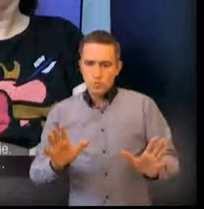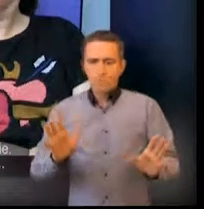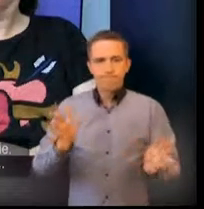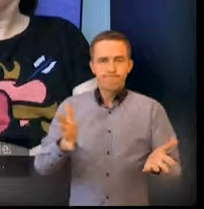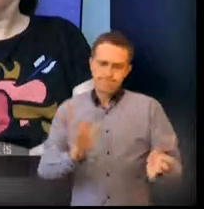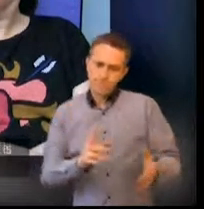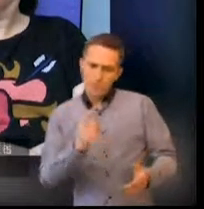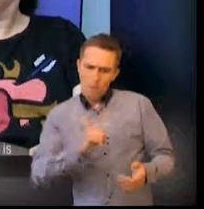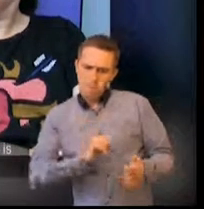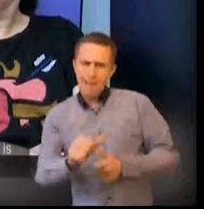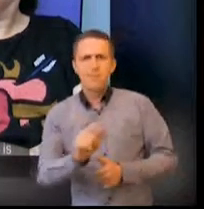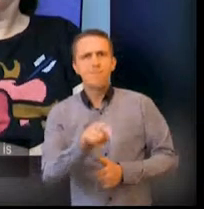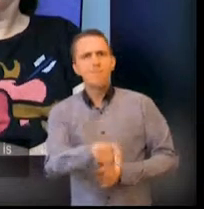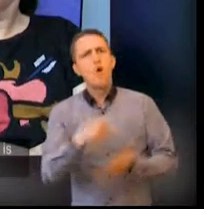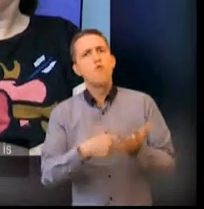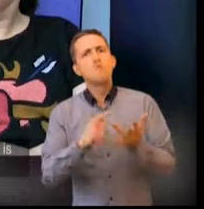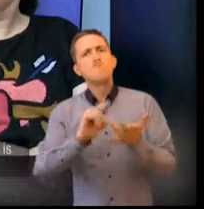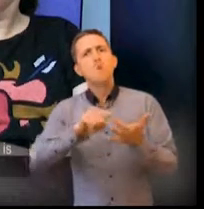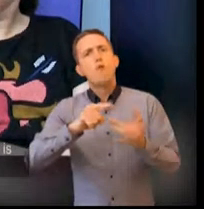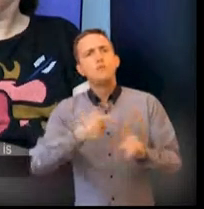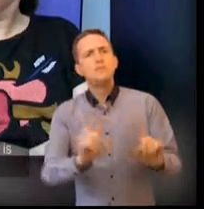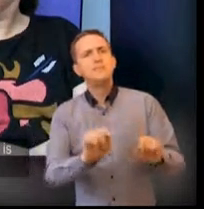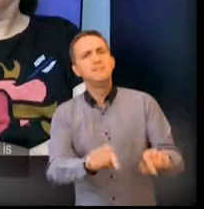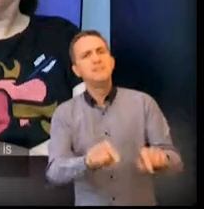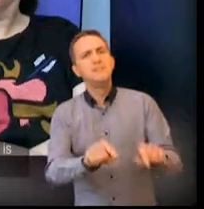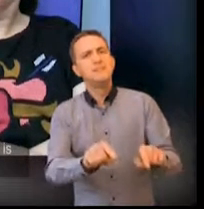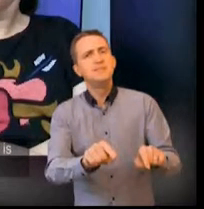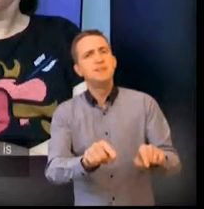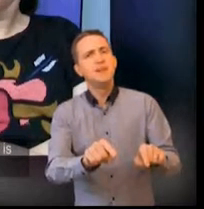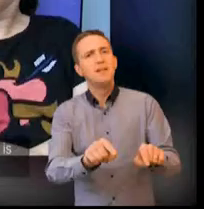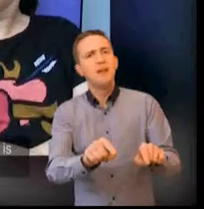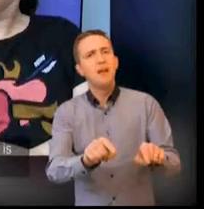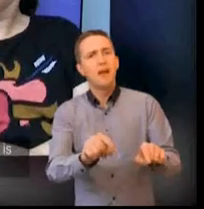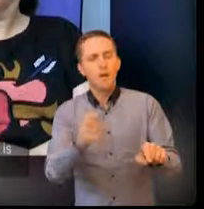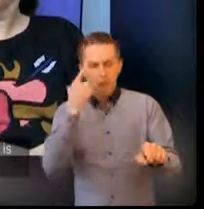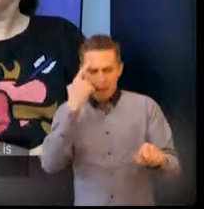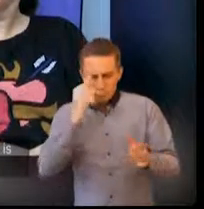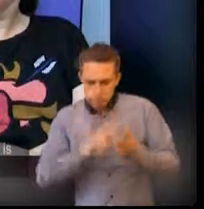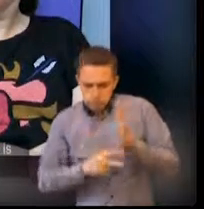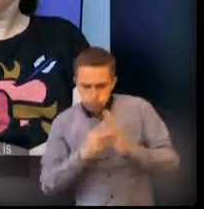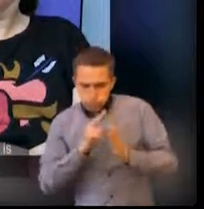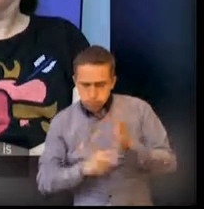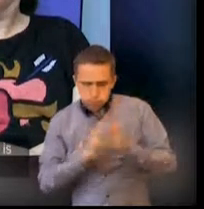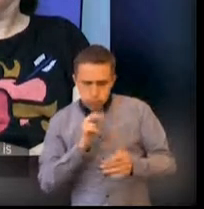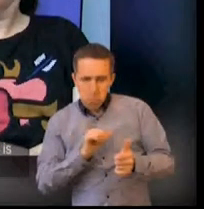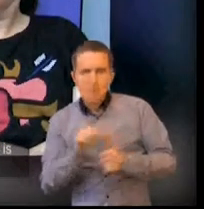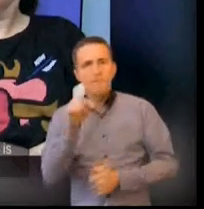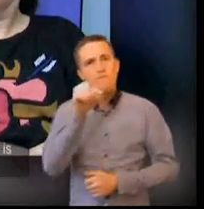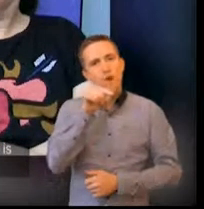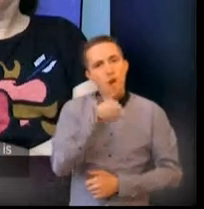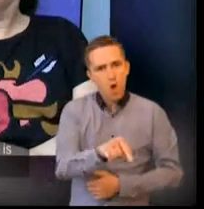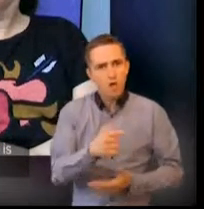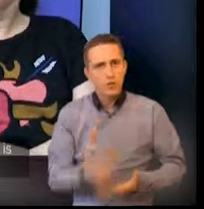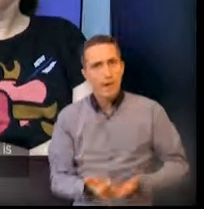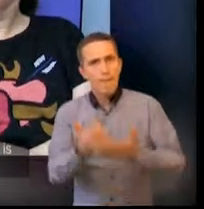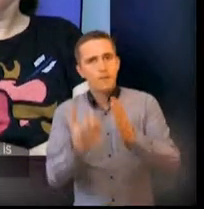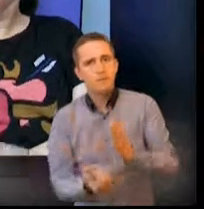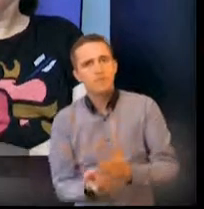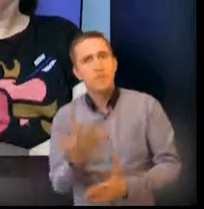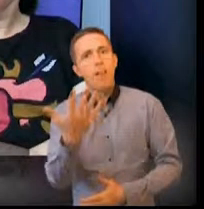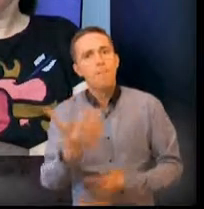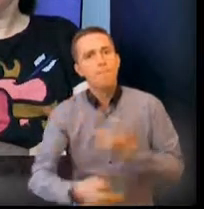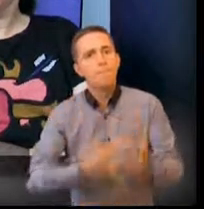how we integrate Rosie's particular needs with ongoing child development, because every child has the same entitlement to the